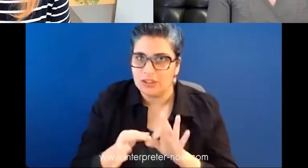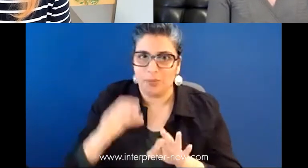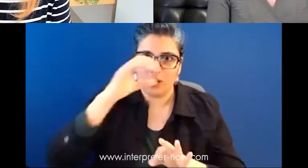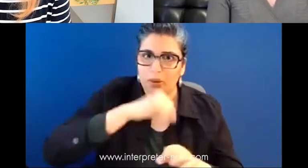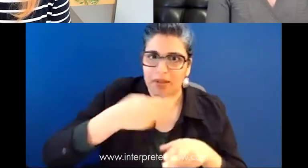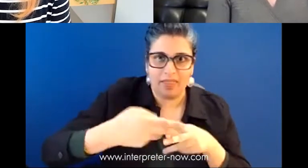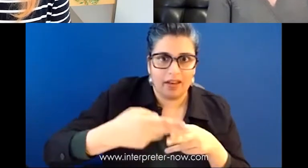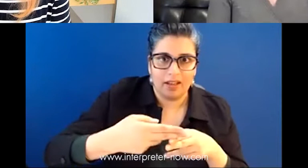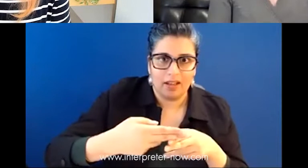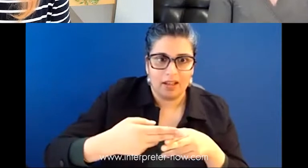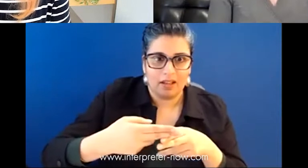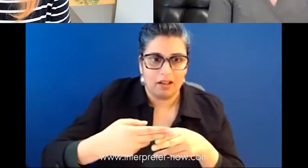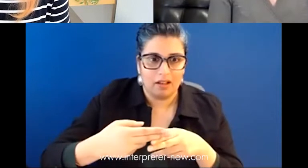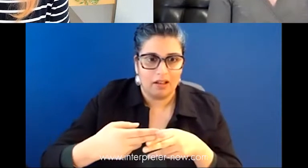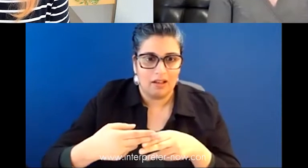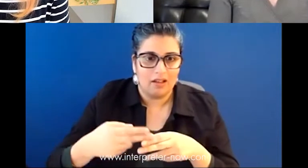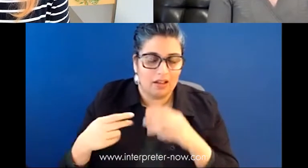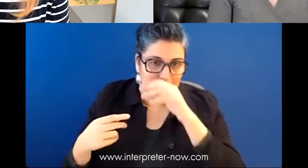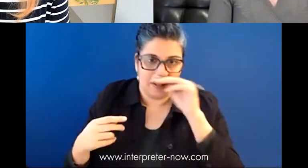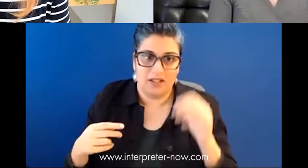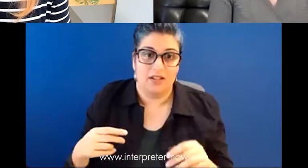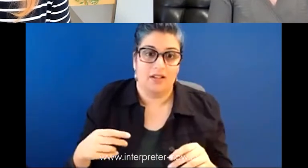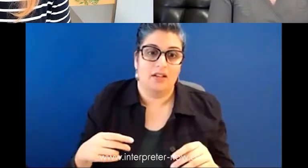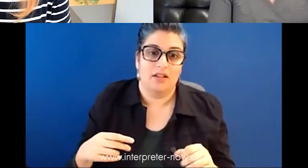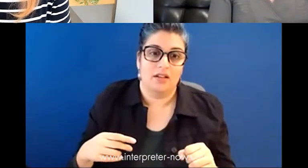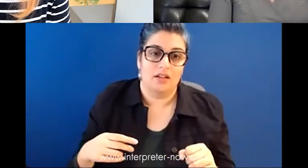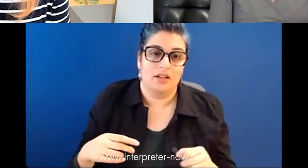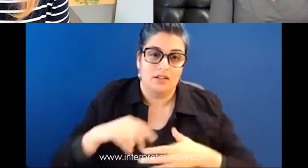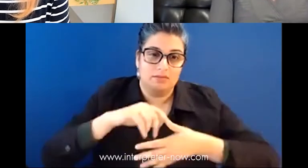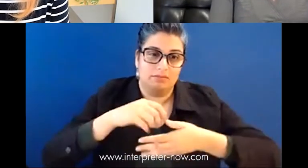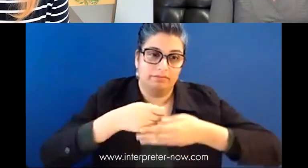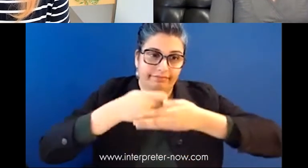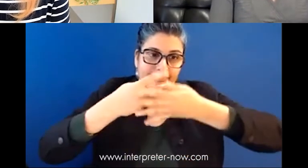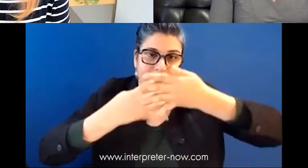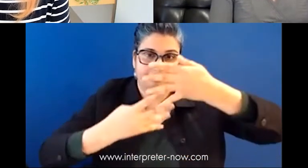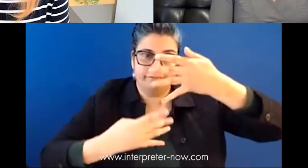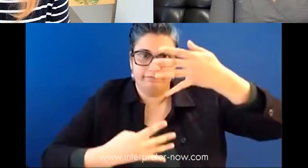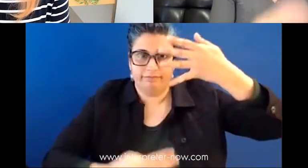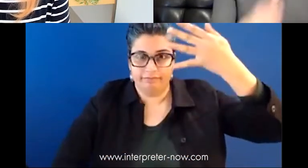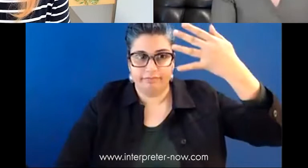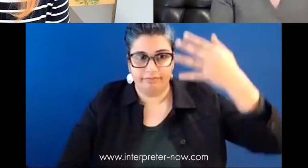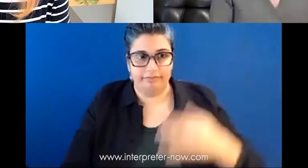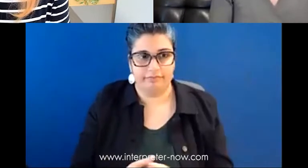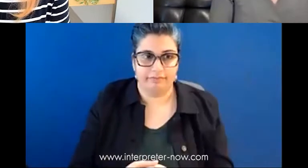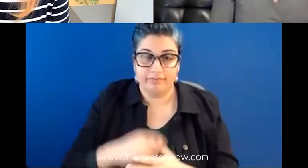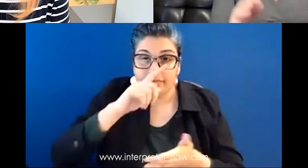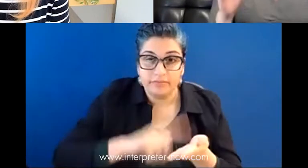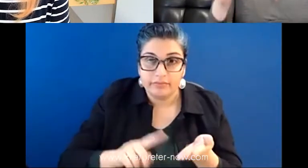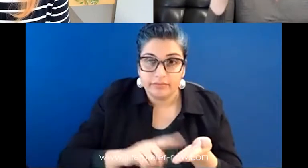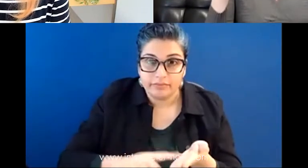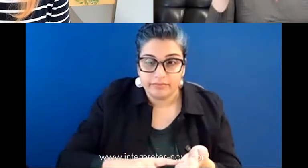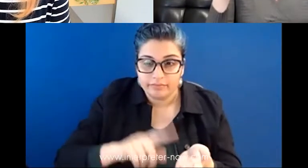hidden away, so it can't be found. But we also have a list of all of the research that we